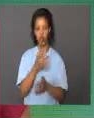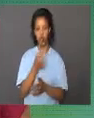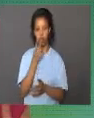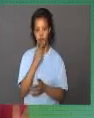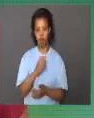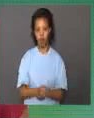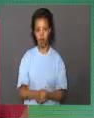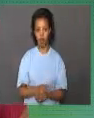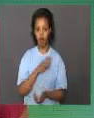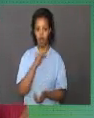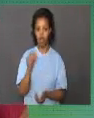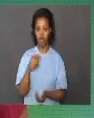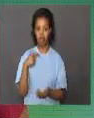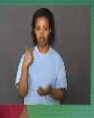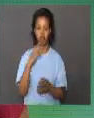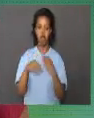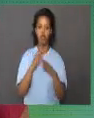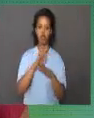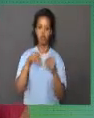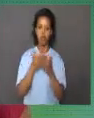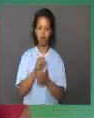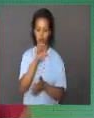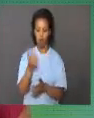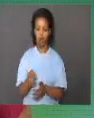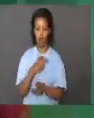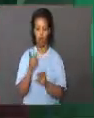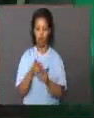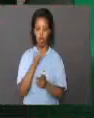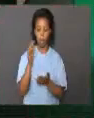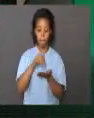everywhere would recognize and use most frequently.